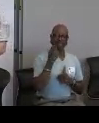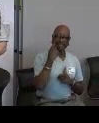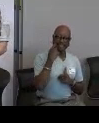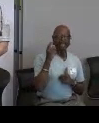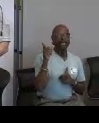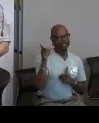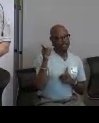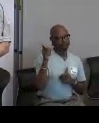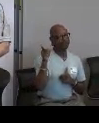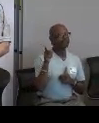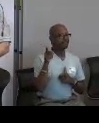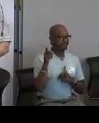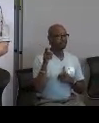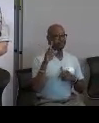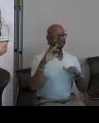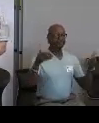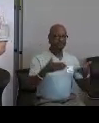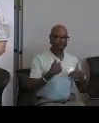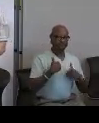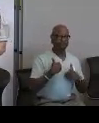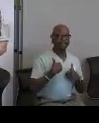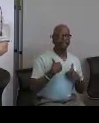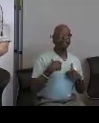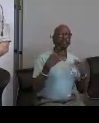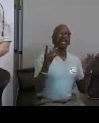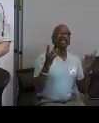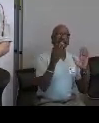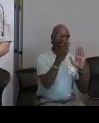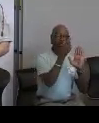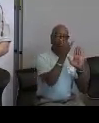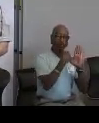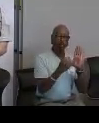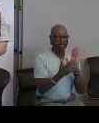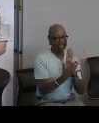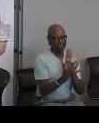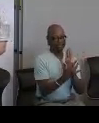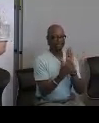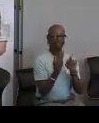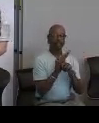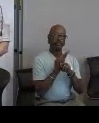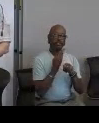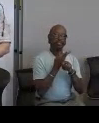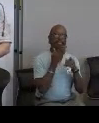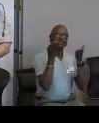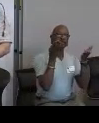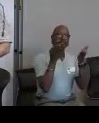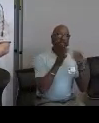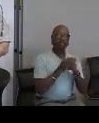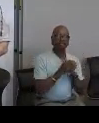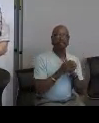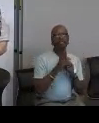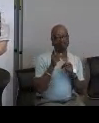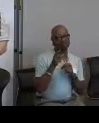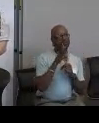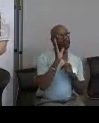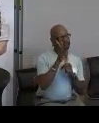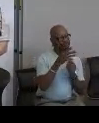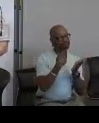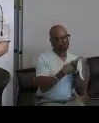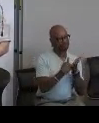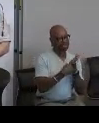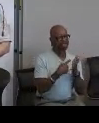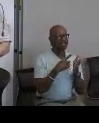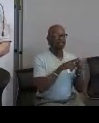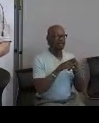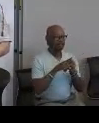she's the one that actually introduced me to tactile drawing techniques using tactile surfaces, which we'll also talk about. and